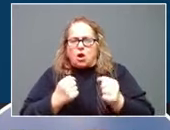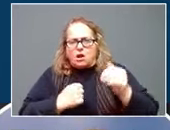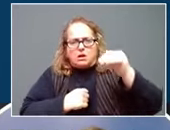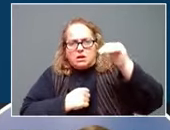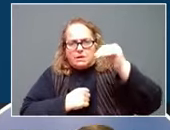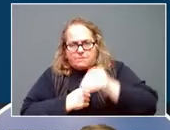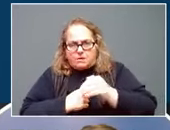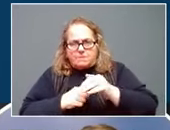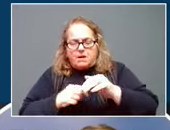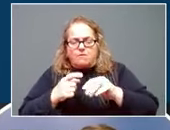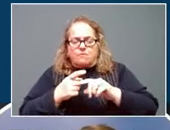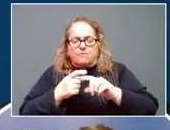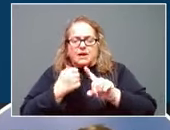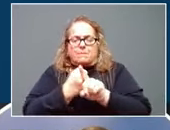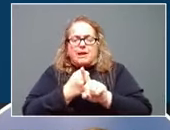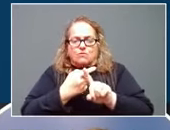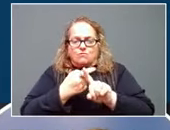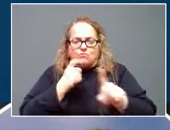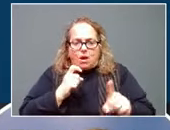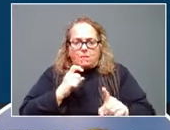the lessening of